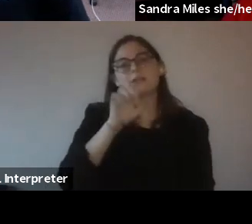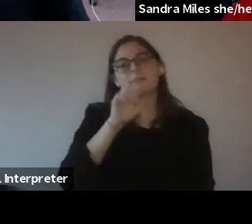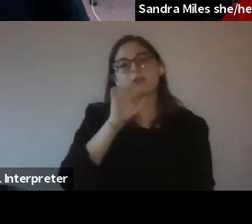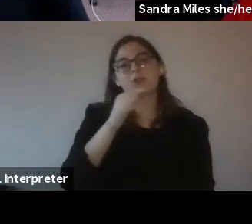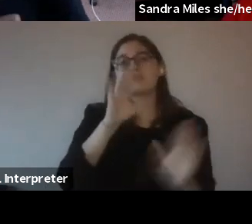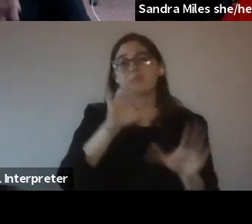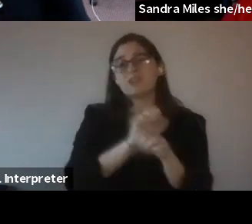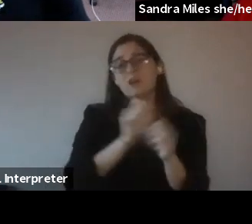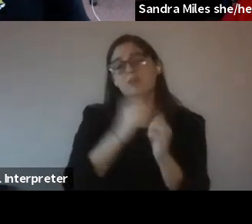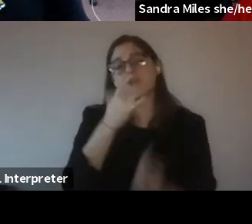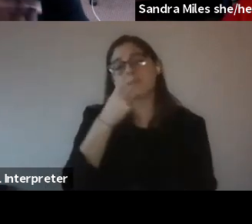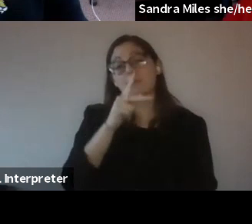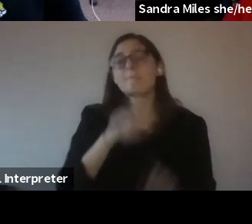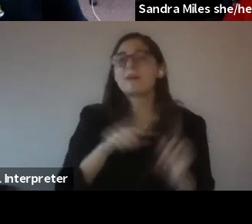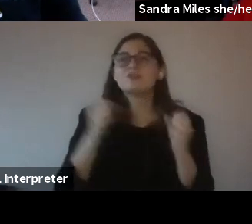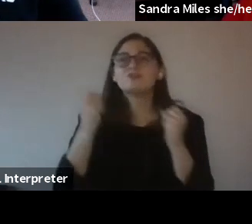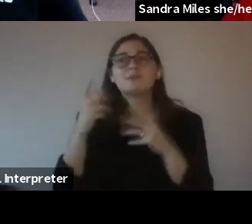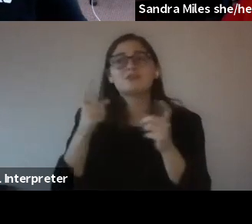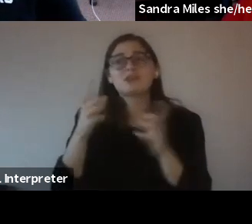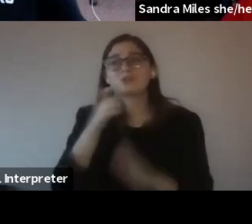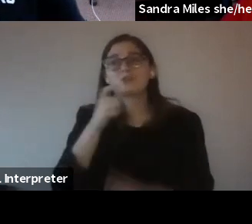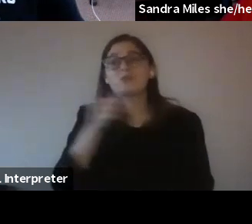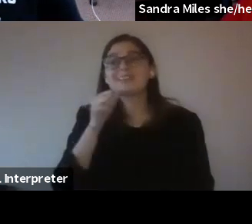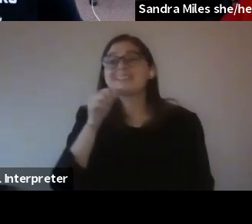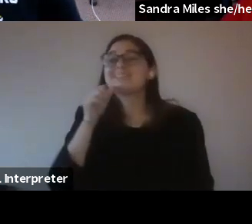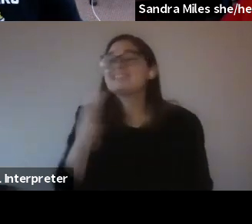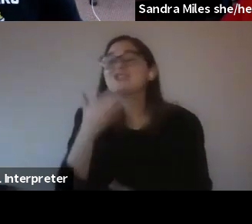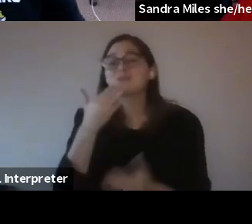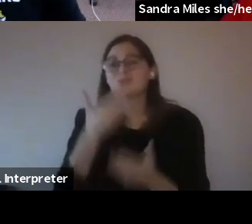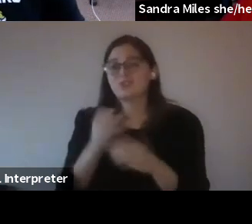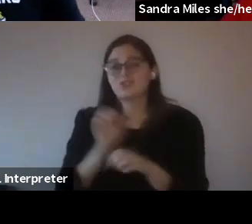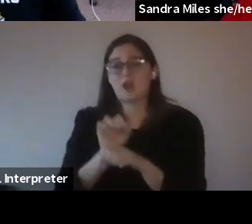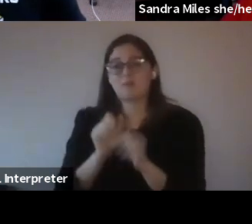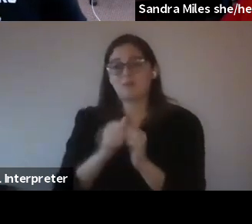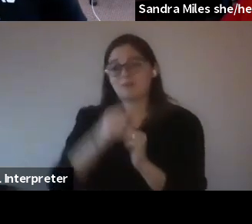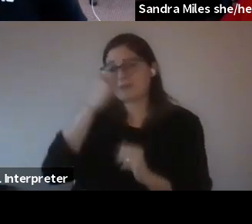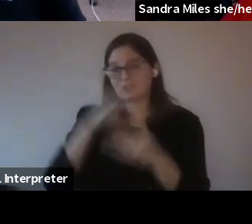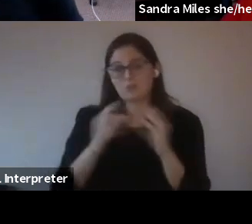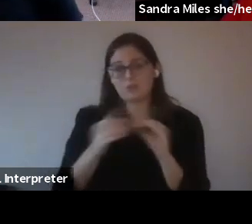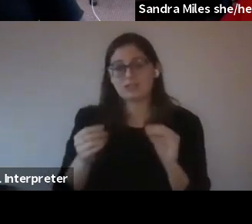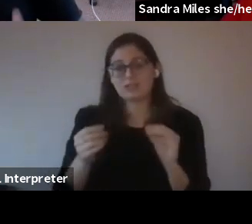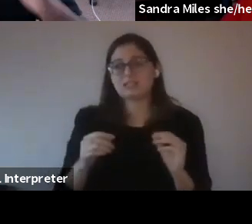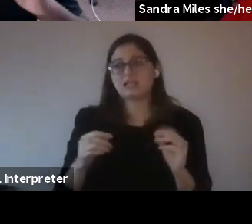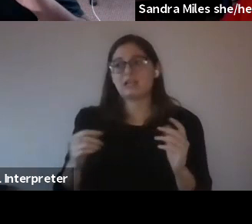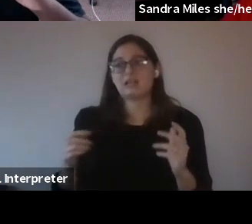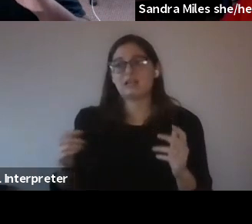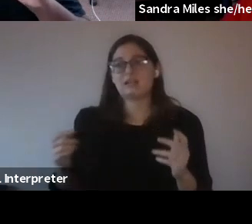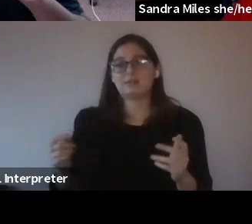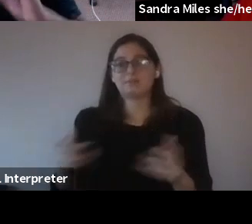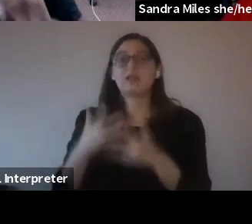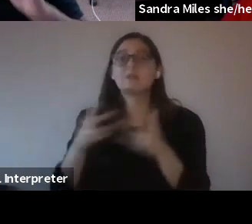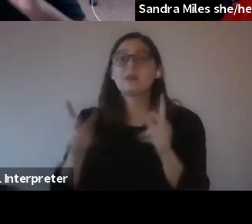but there's so many directors who didn't do great jobs with Black stories. You know, even though there's a lot of people